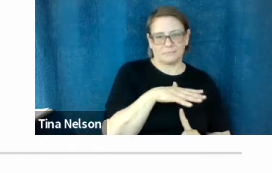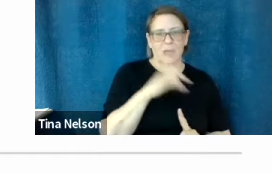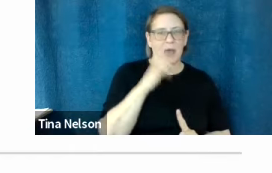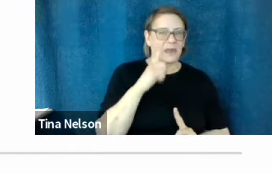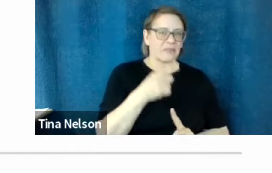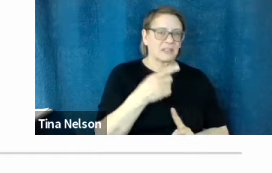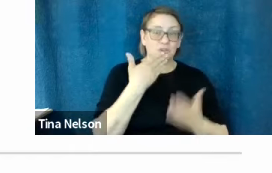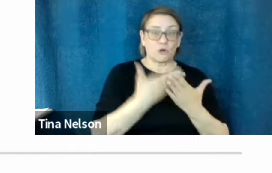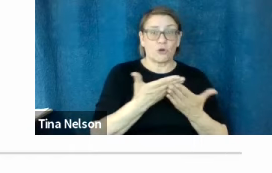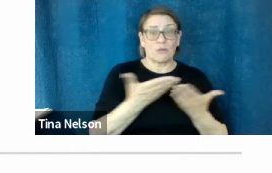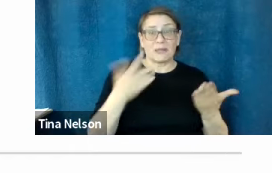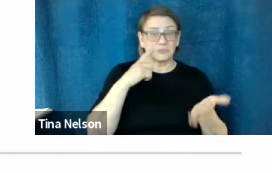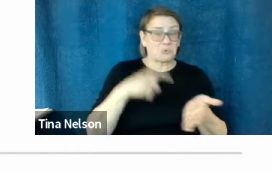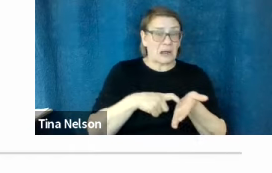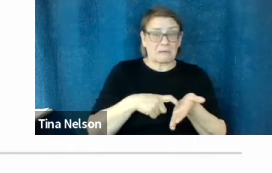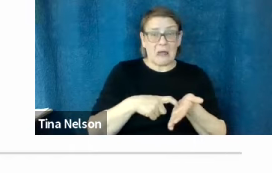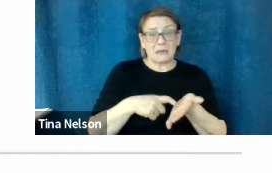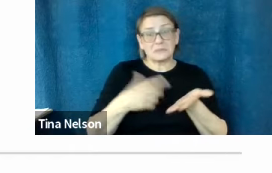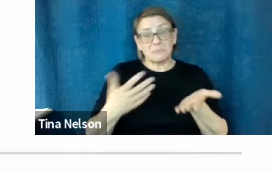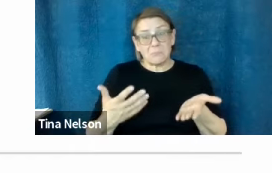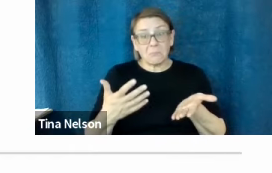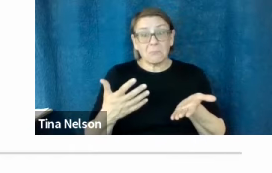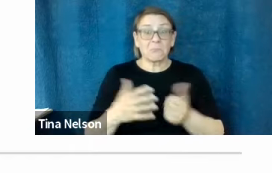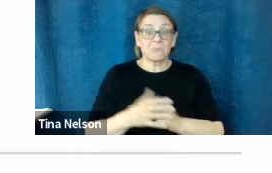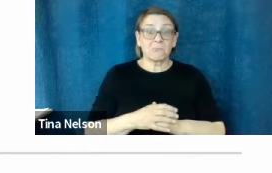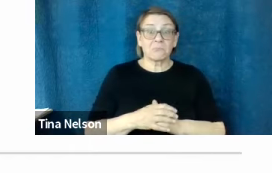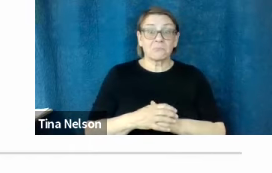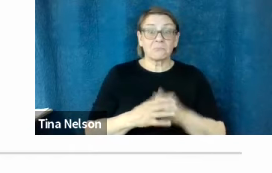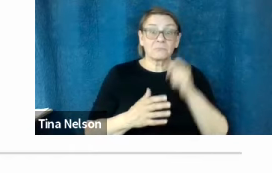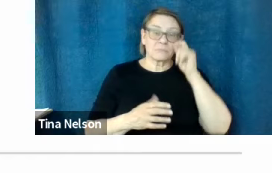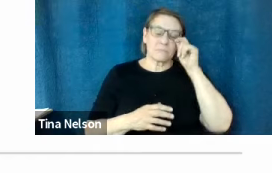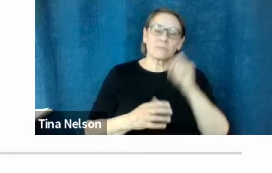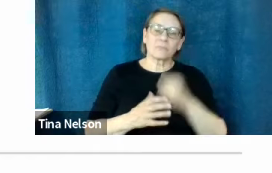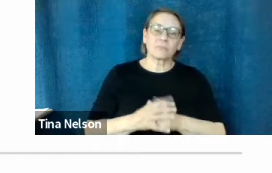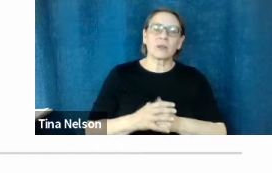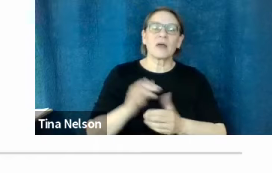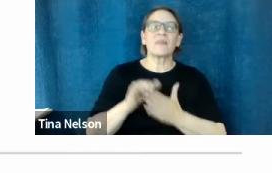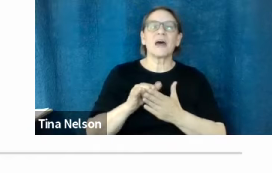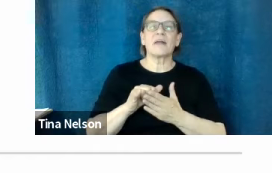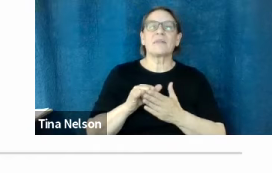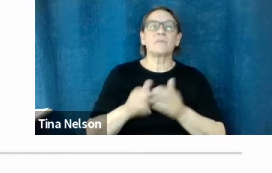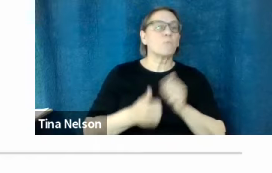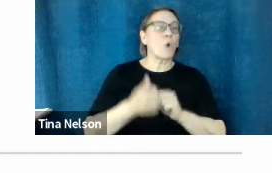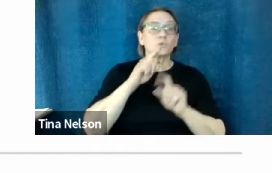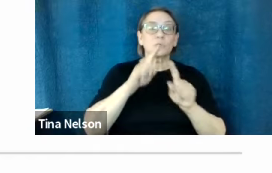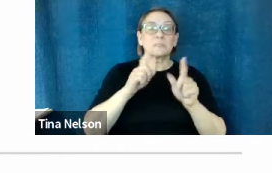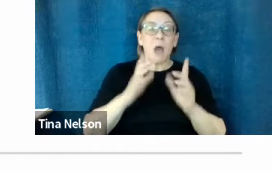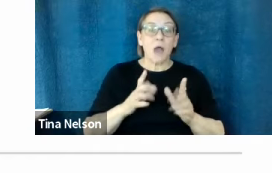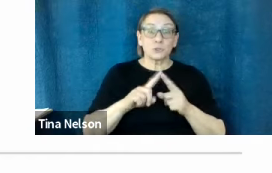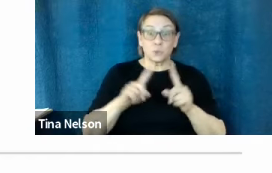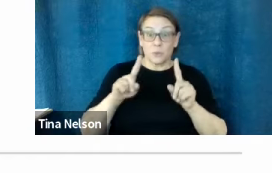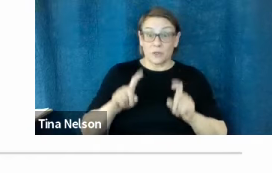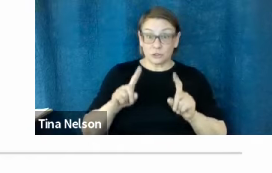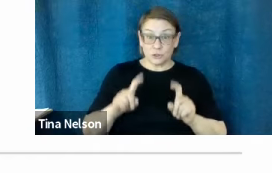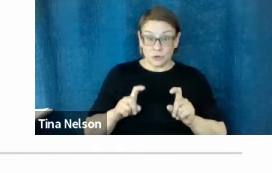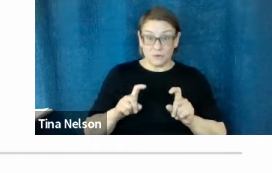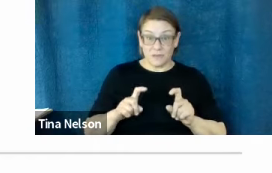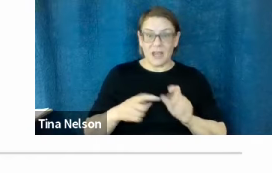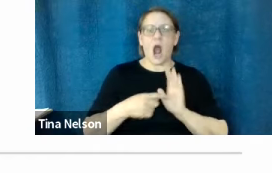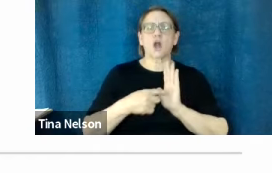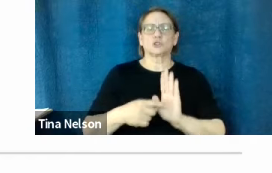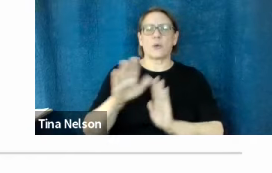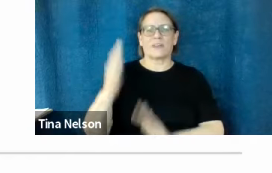a good thing to, to recognize, um, that the survey respondents are showcasing knowledge